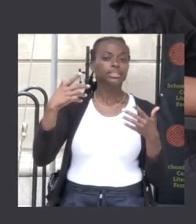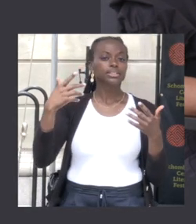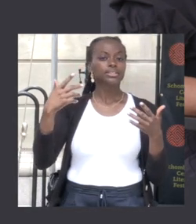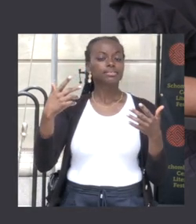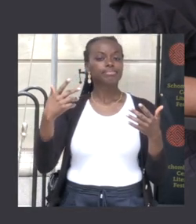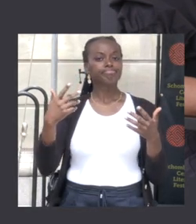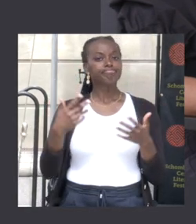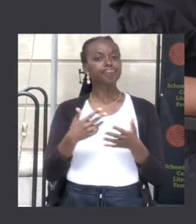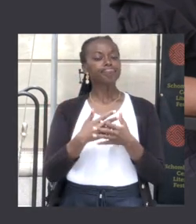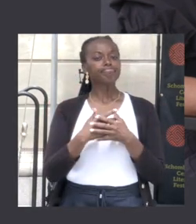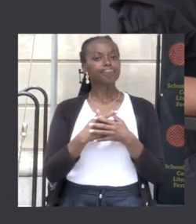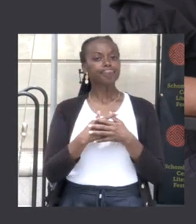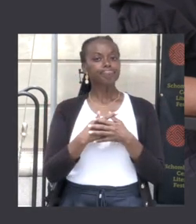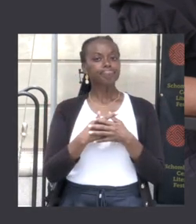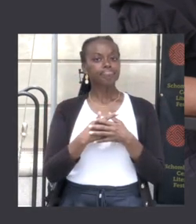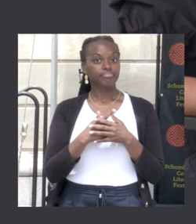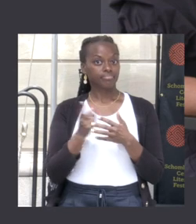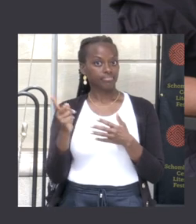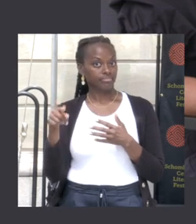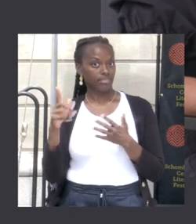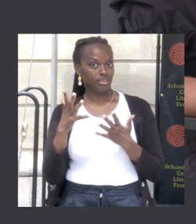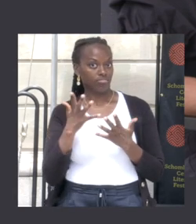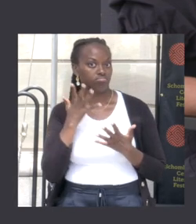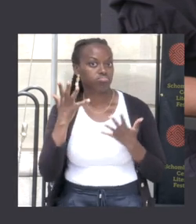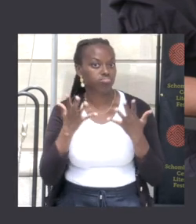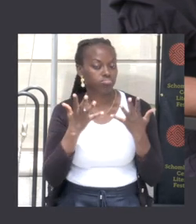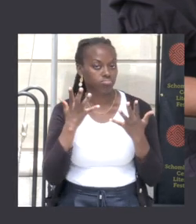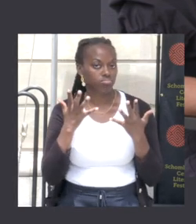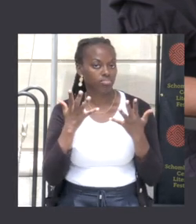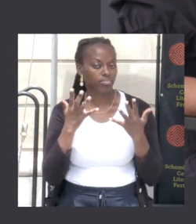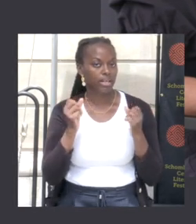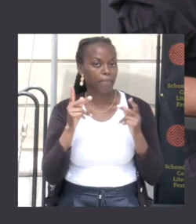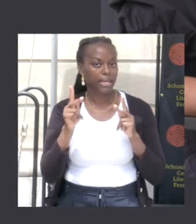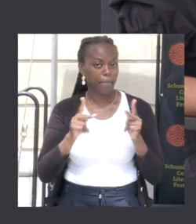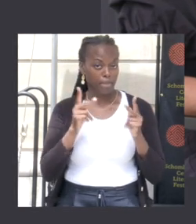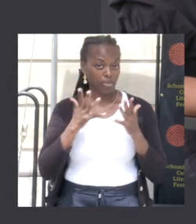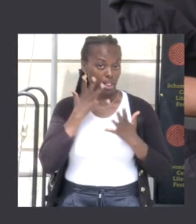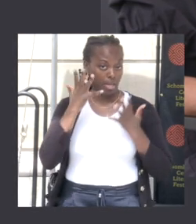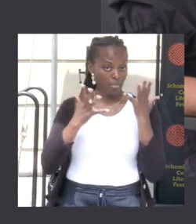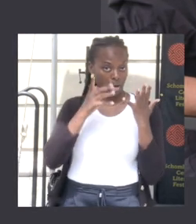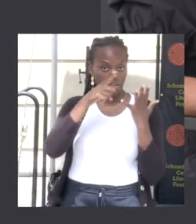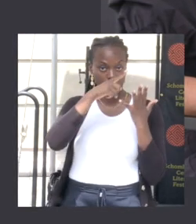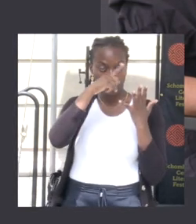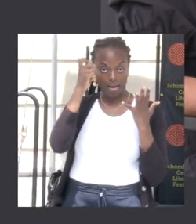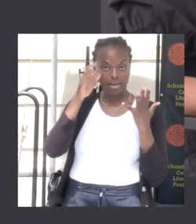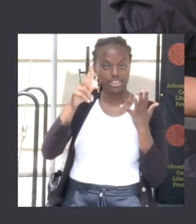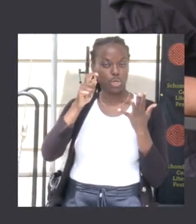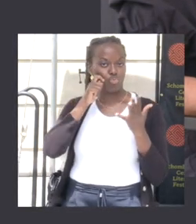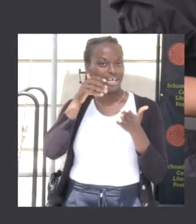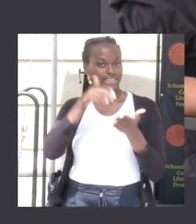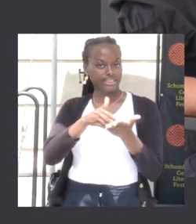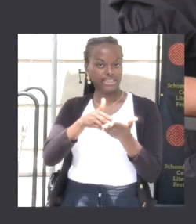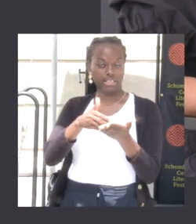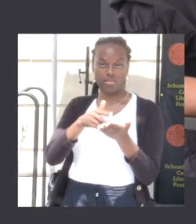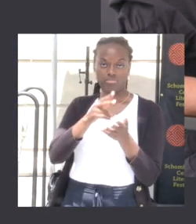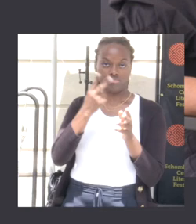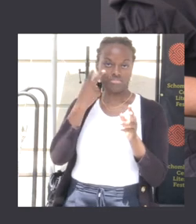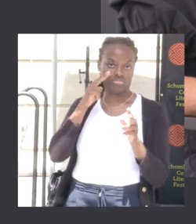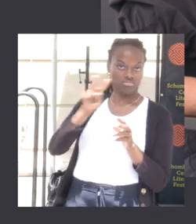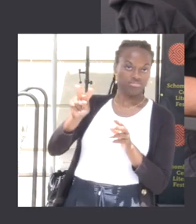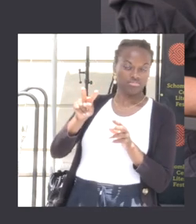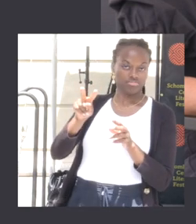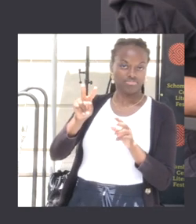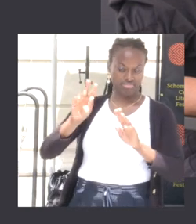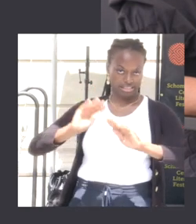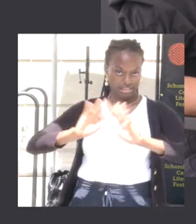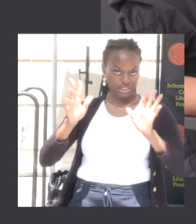definition is embarrassed. And like a lot of people were embarrassed because their racism was being called out. And I was very clear